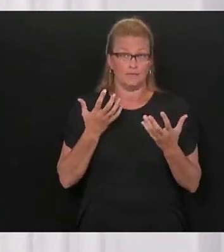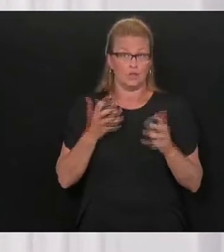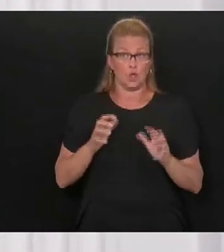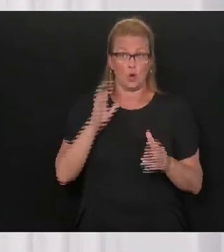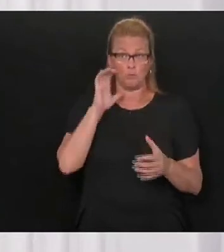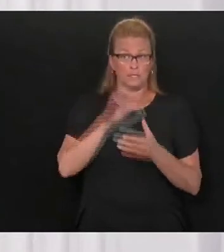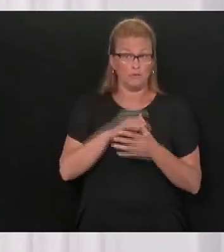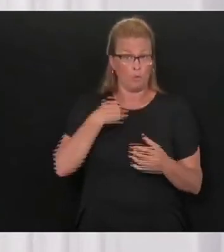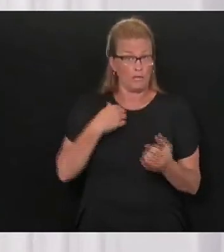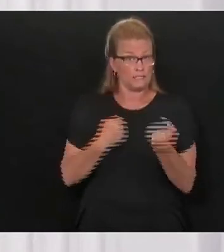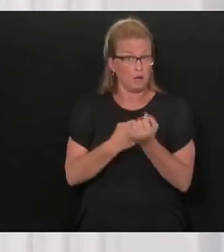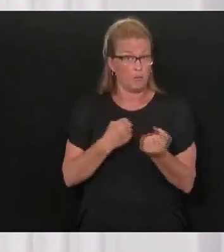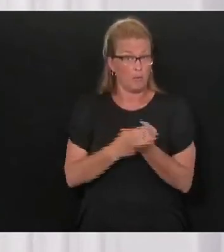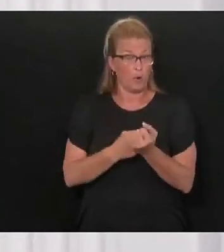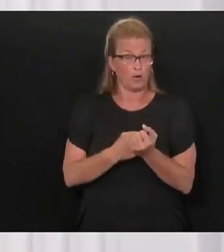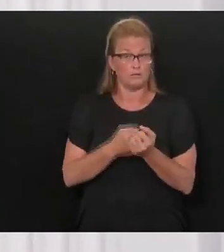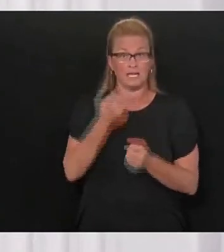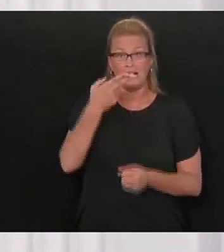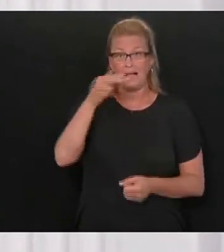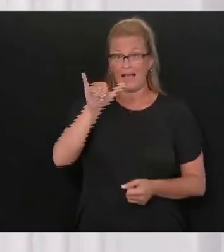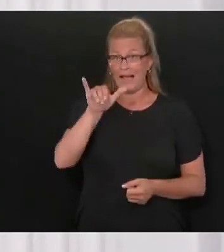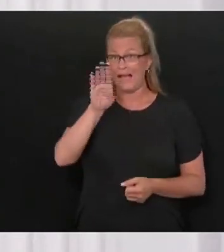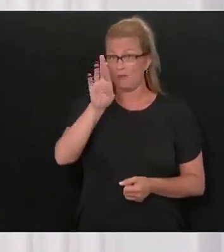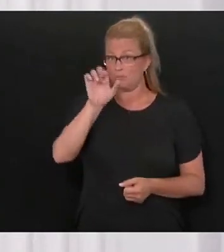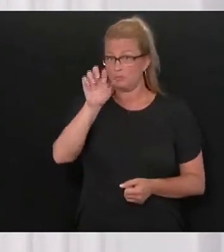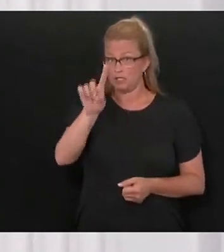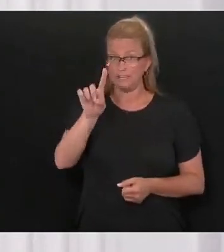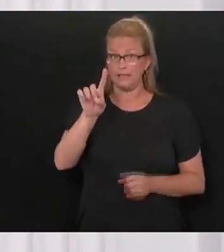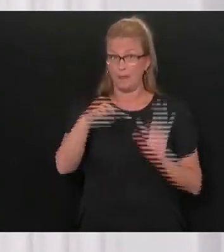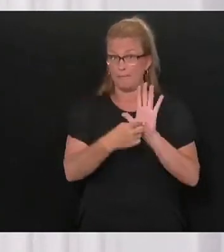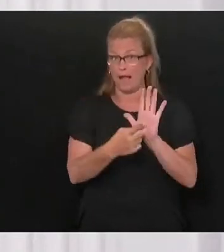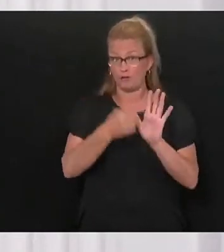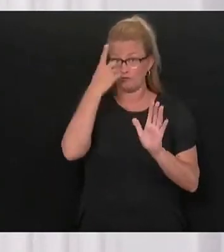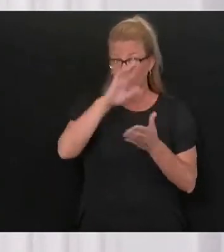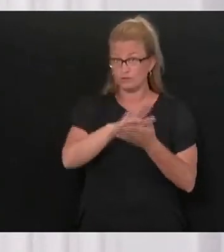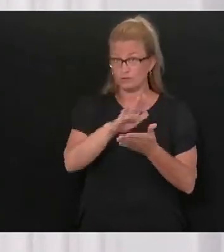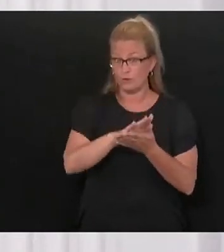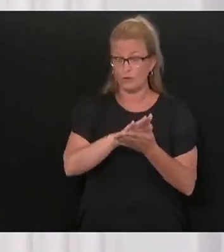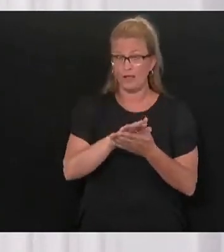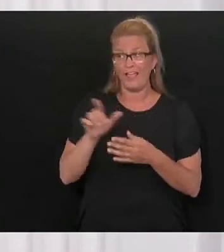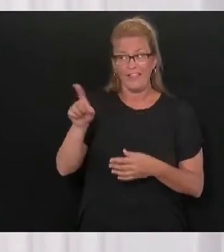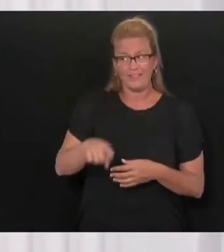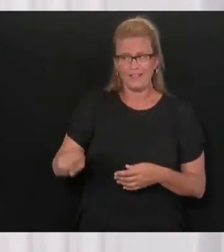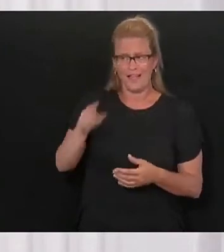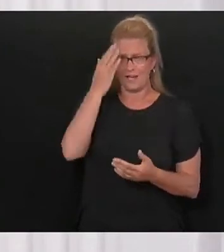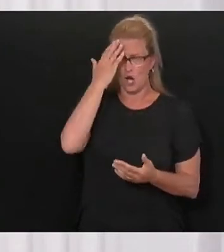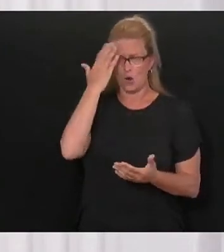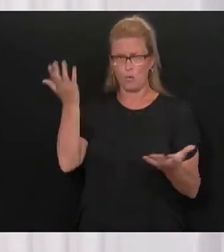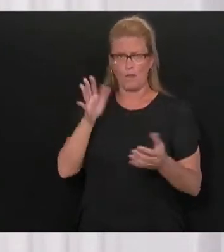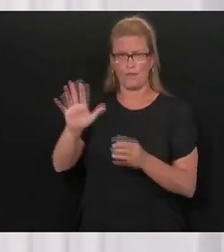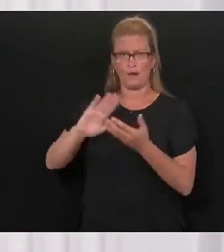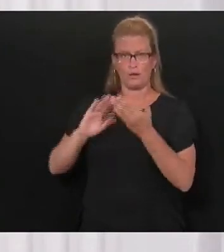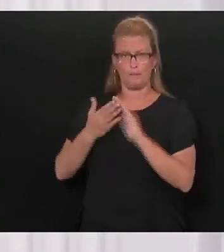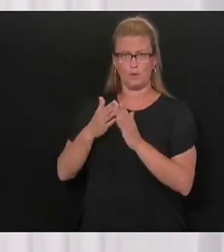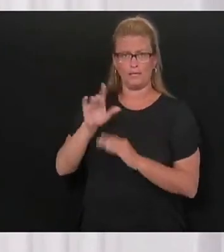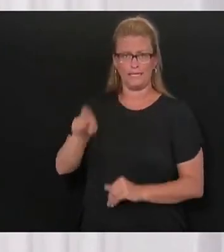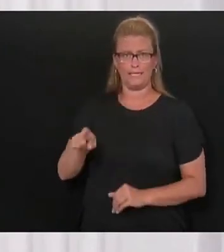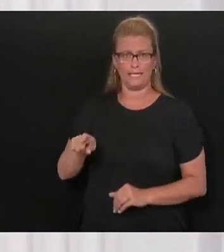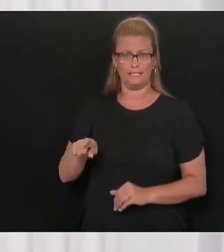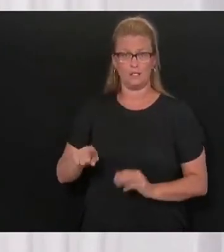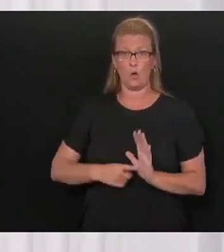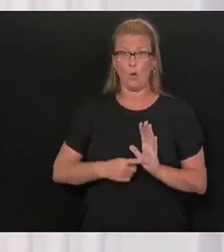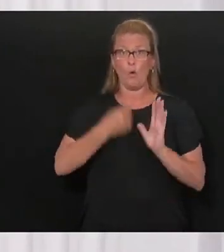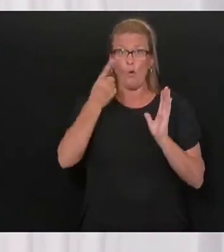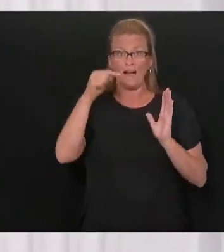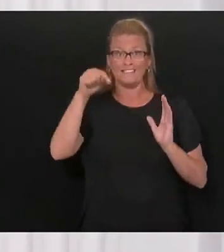blended hybrid models. They know what their communities need. And when this map is available, it will be a tool that they can